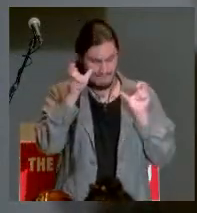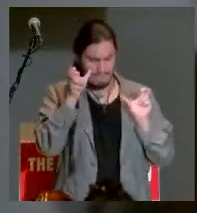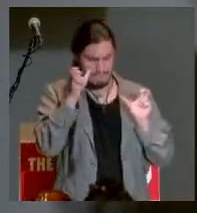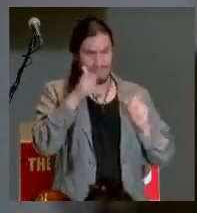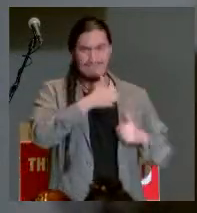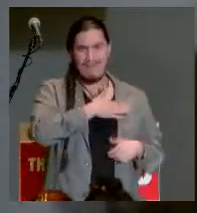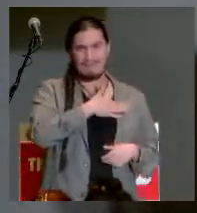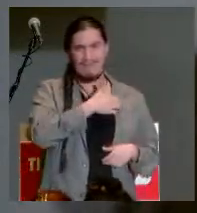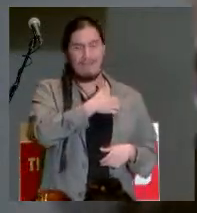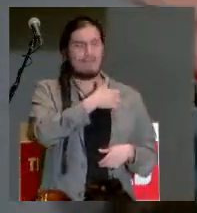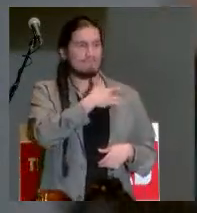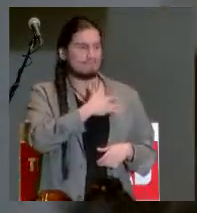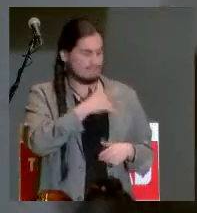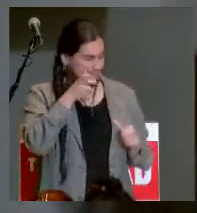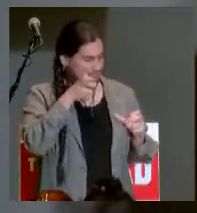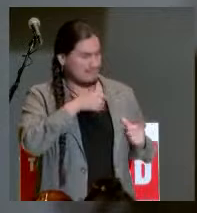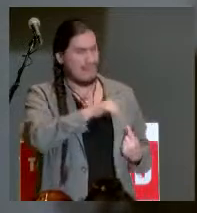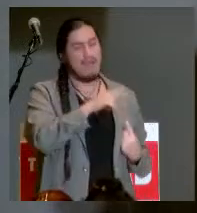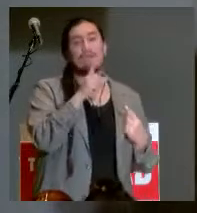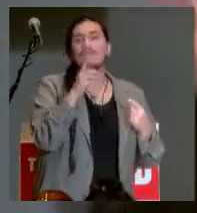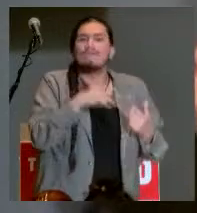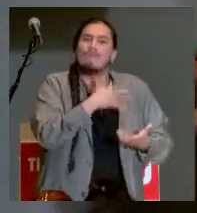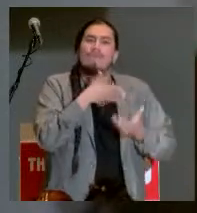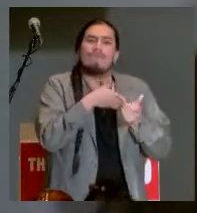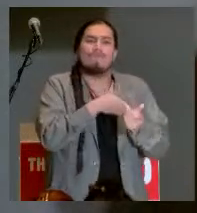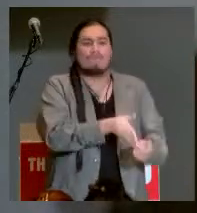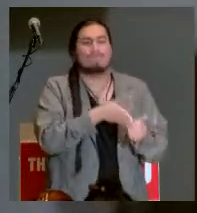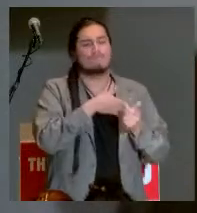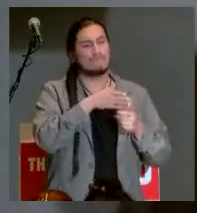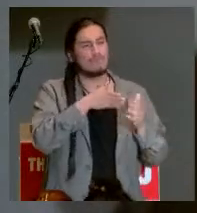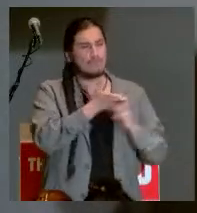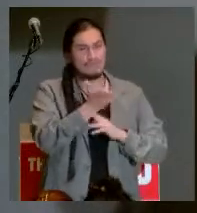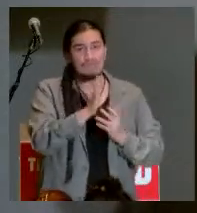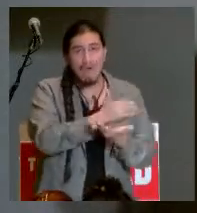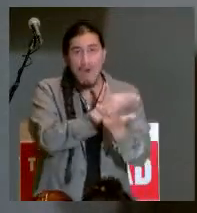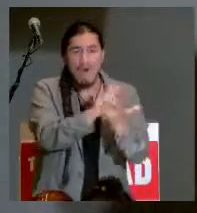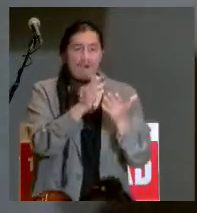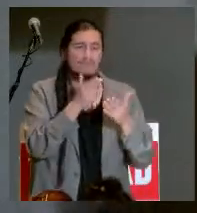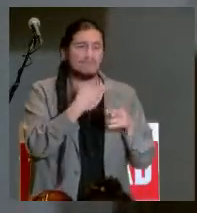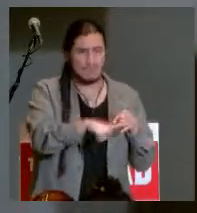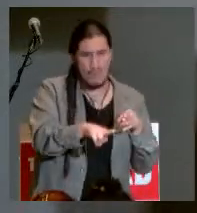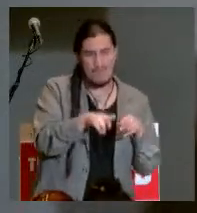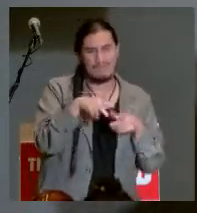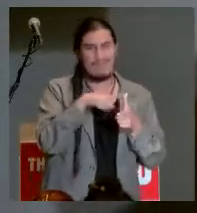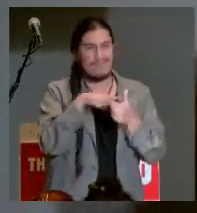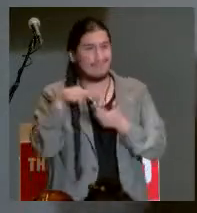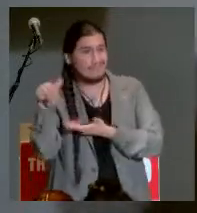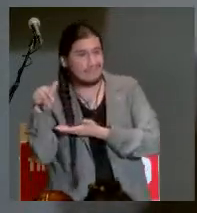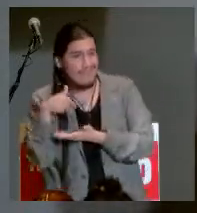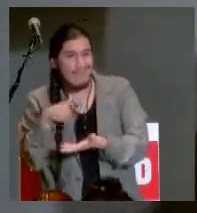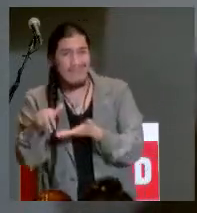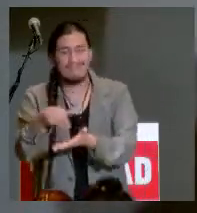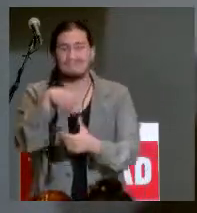like that's what moves me through song, literal songs, and then like, you know, the dance